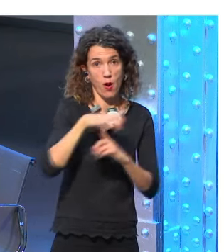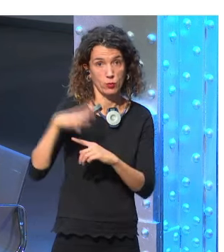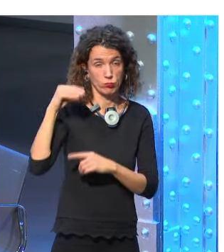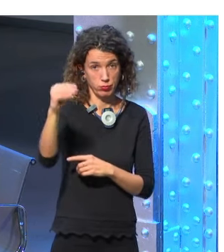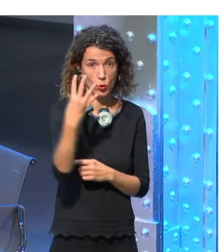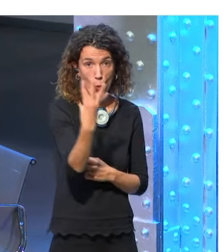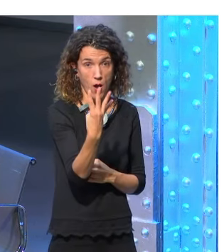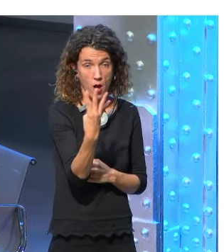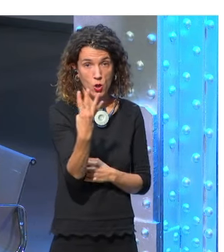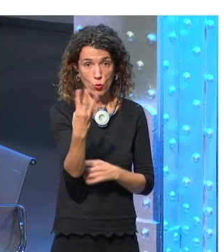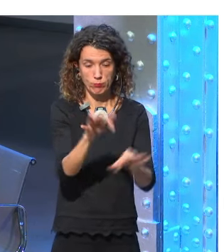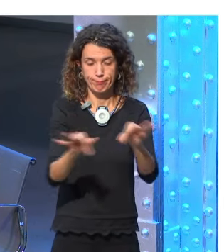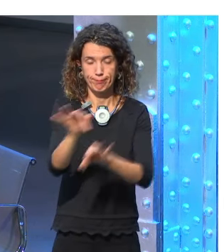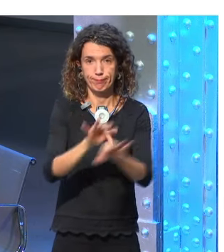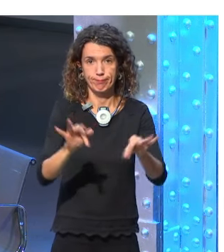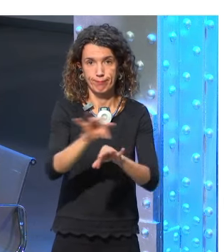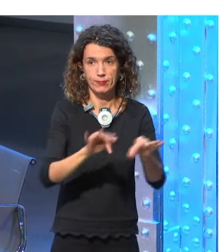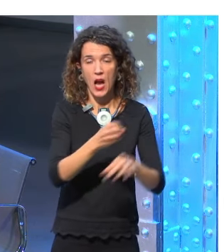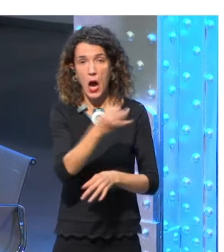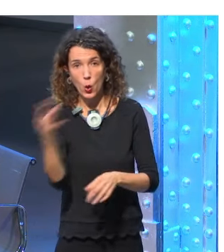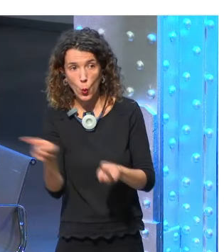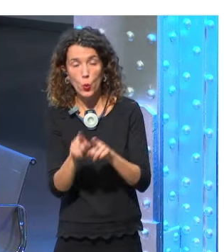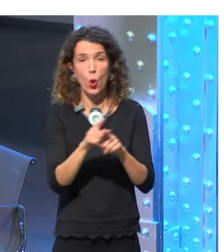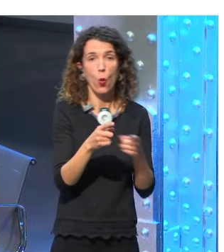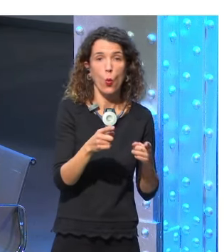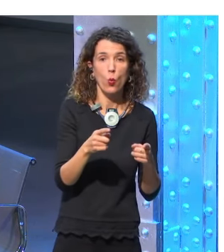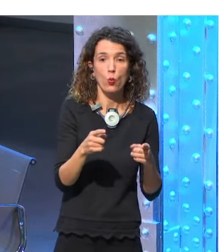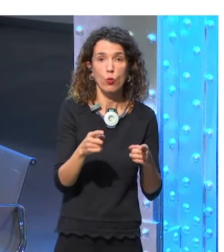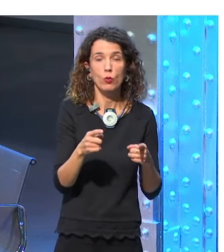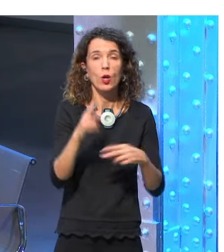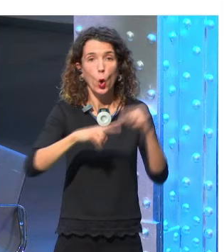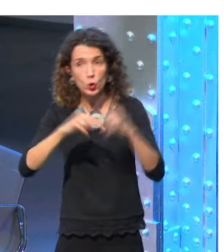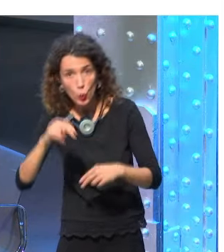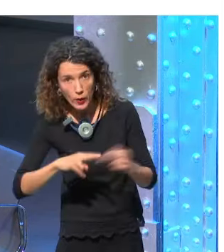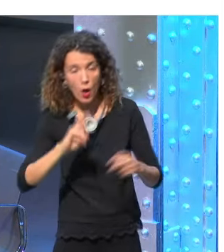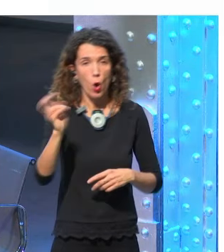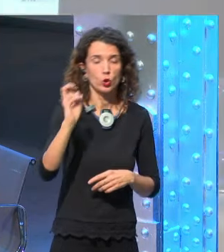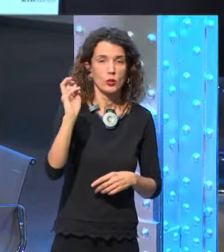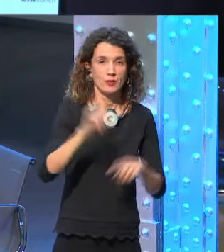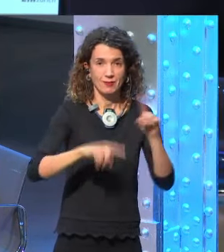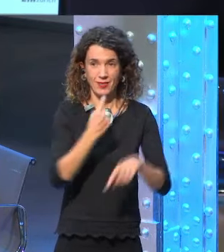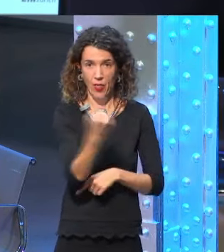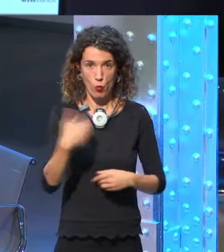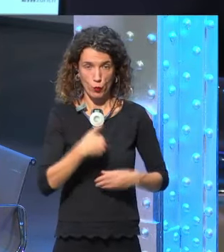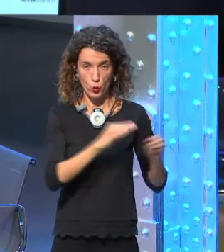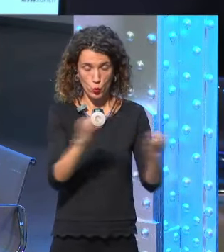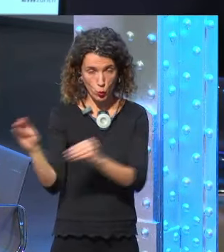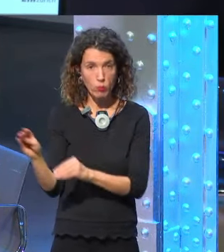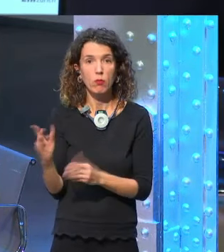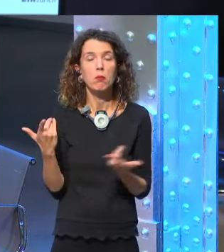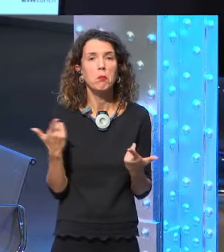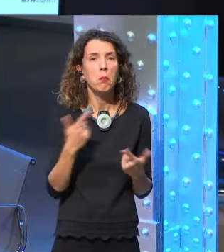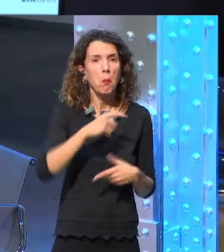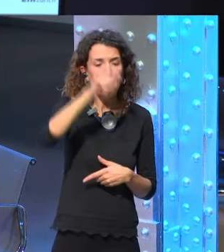sometimes went to charging while the others continued working, and so on. So no human ever touched this vertical